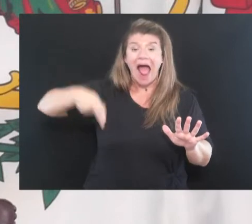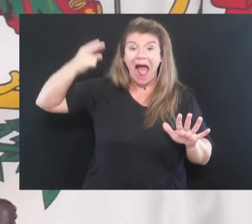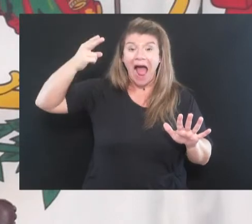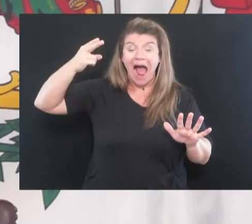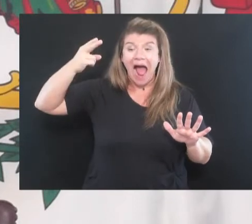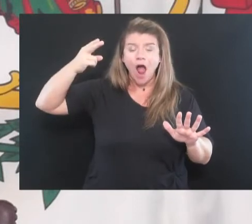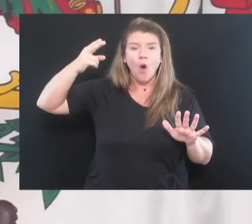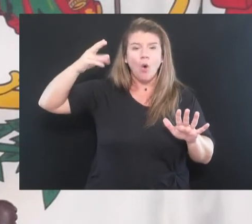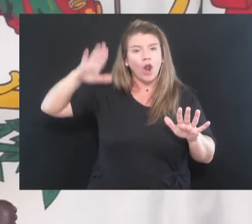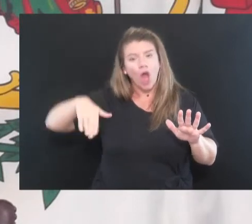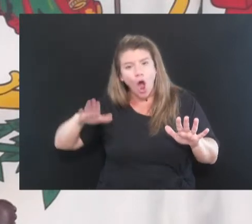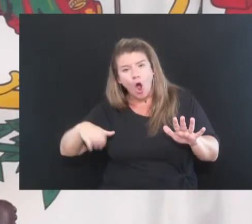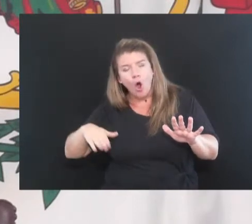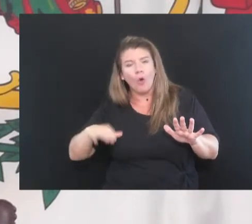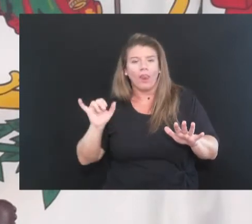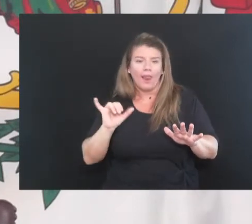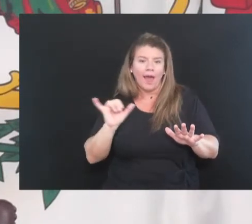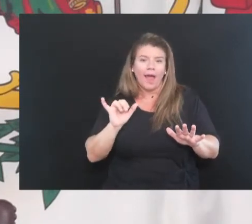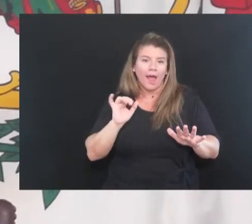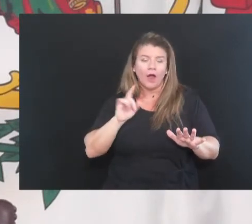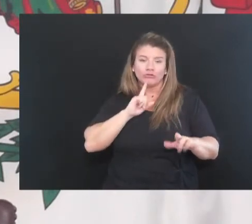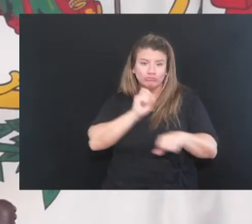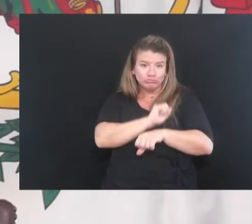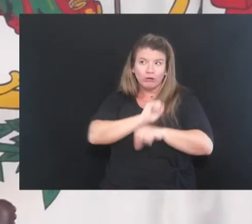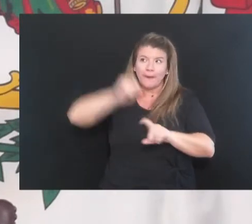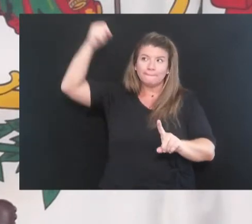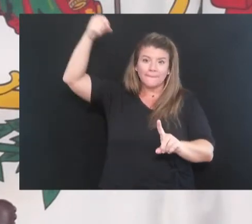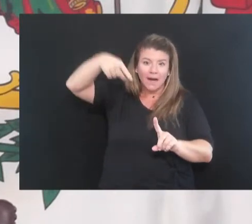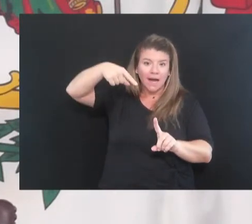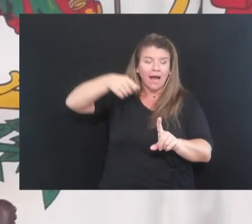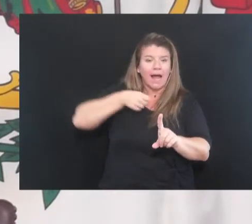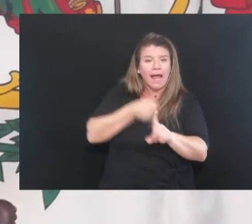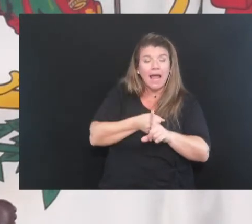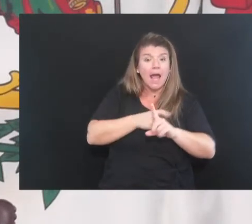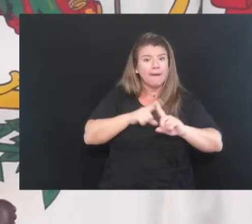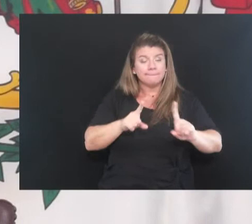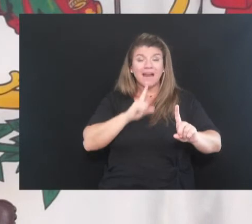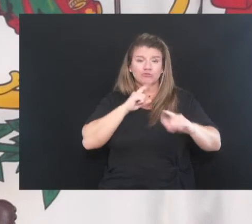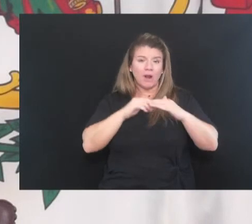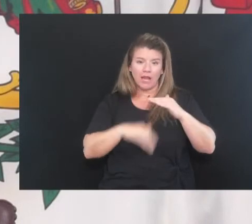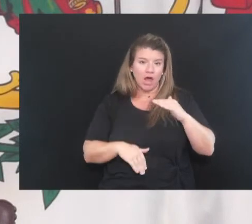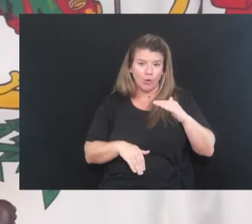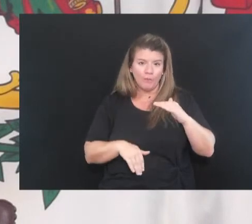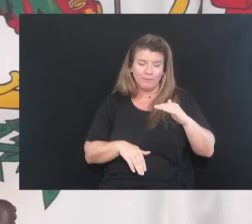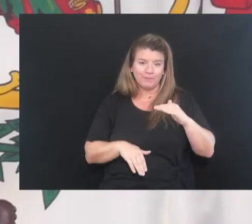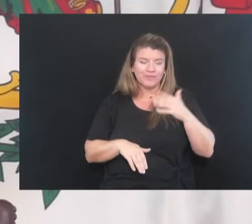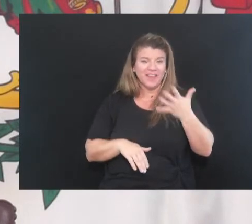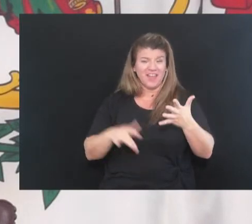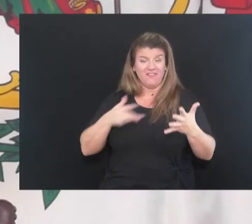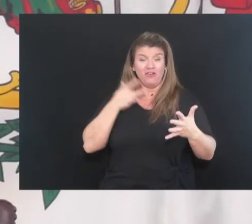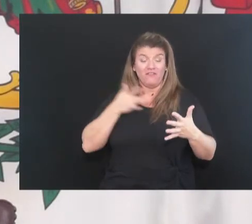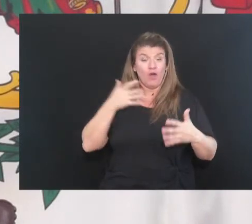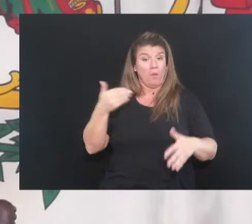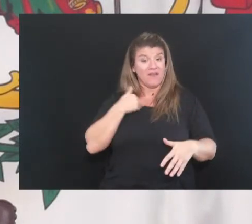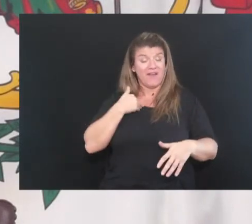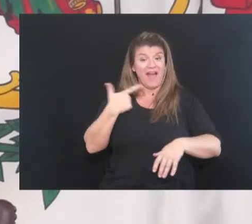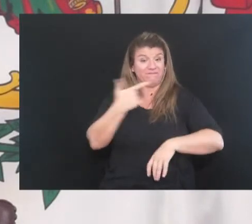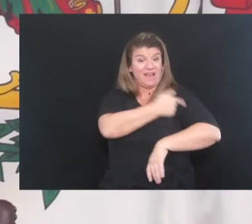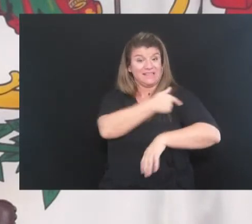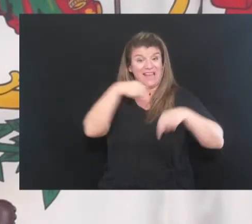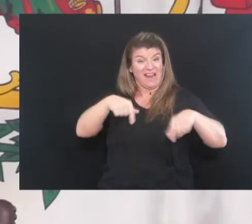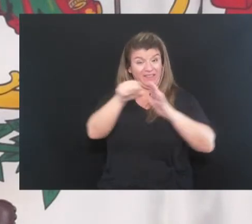as low as a meteorite hitting you, but it is incredibly low when you think that we've had vaccinated in this